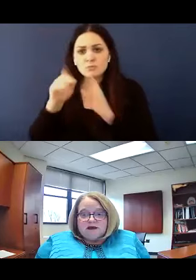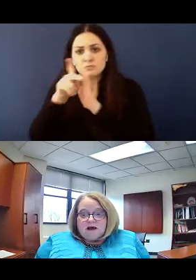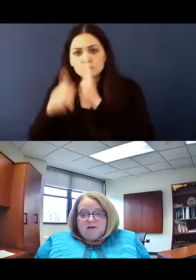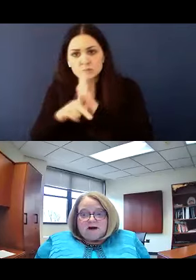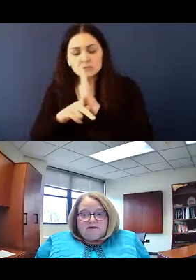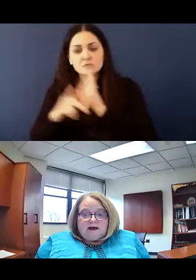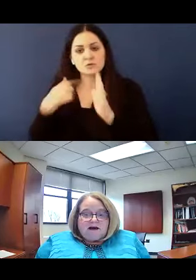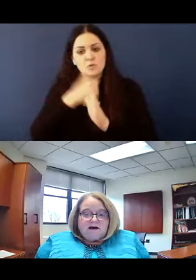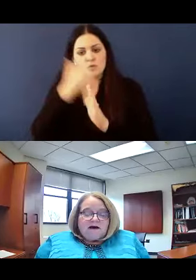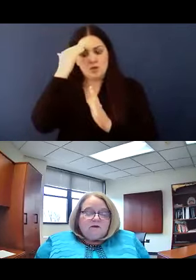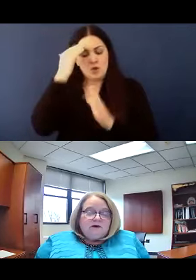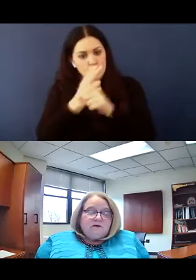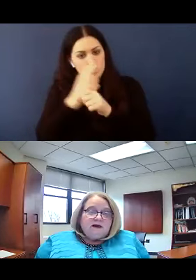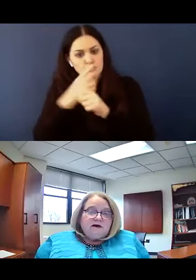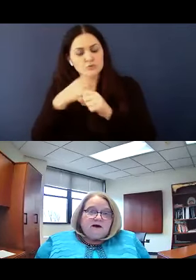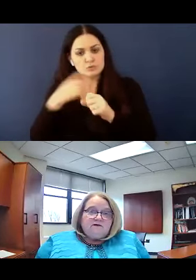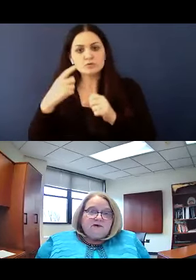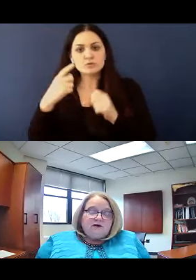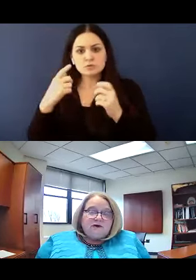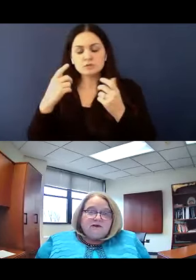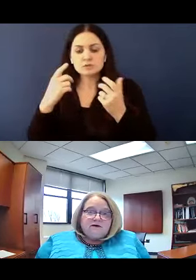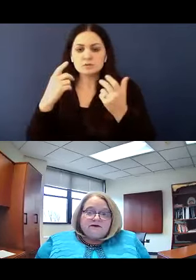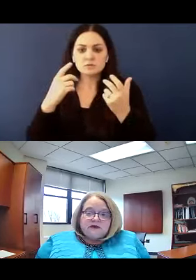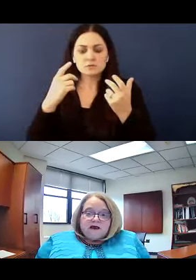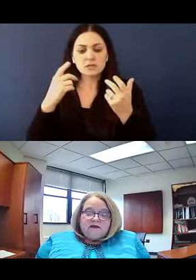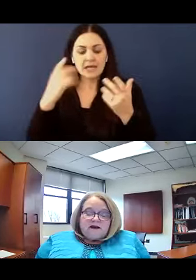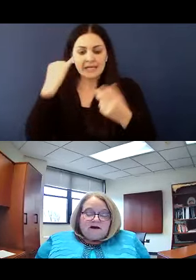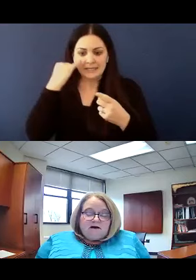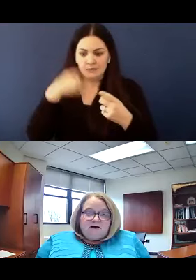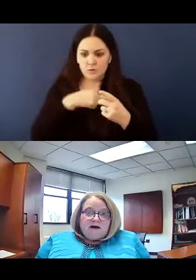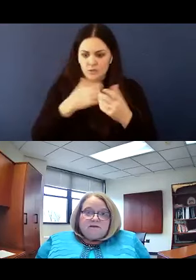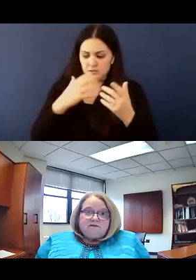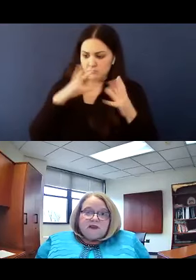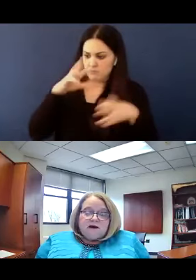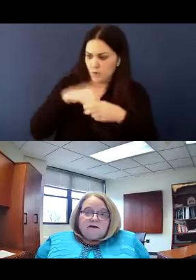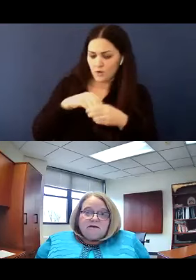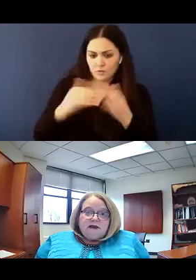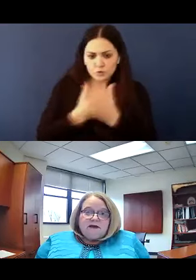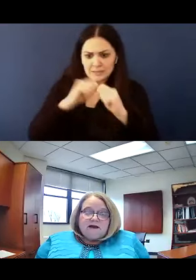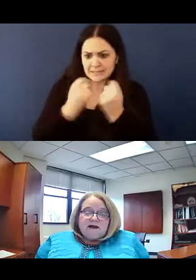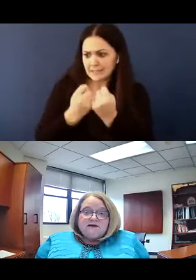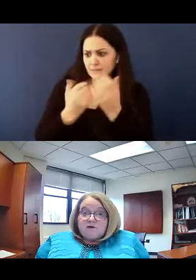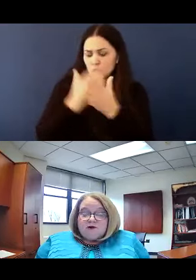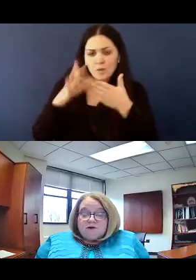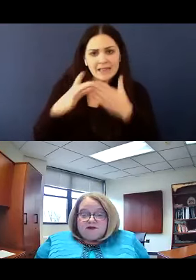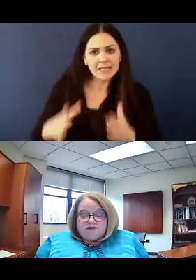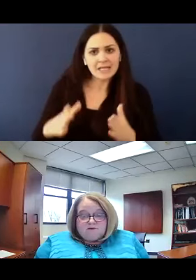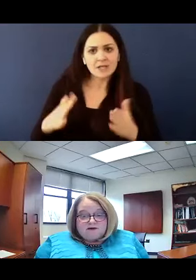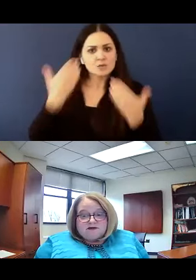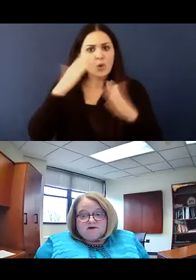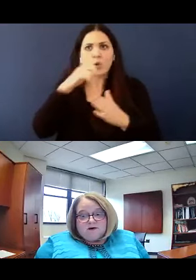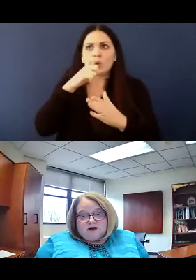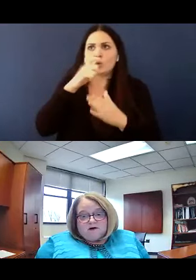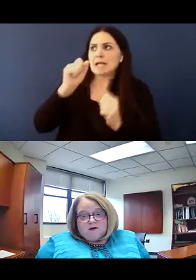to, becomes problematic when we are unfamiliar with leaders that are maybe not as familiar